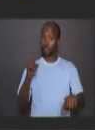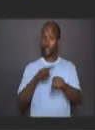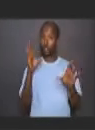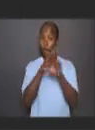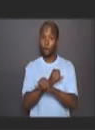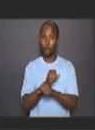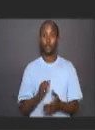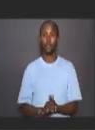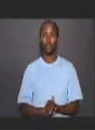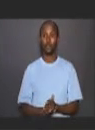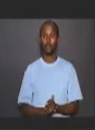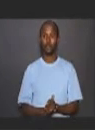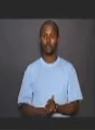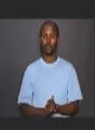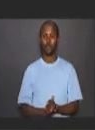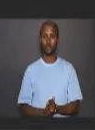Time's up.